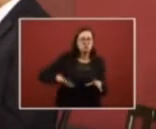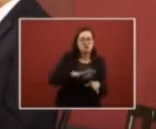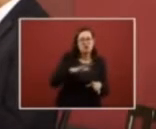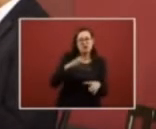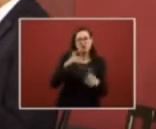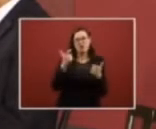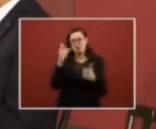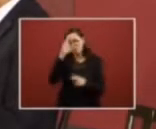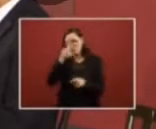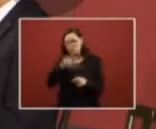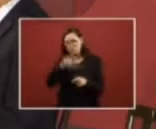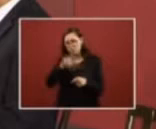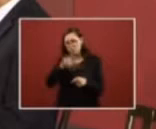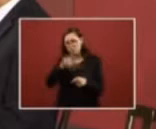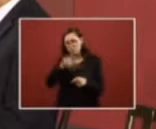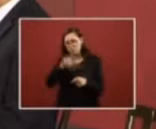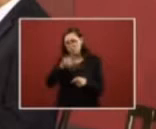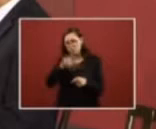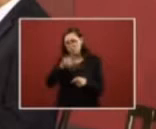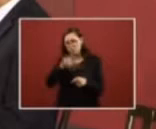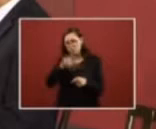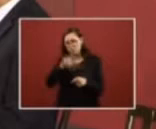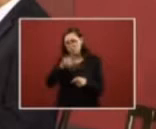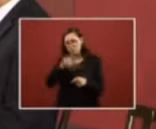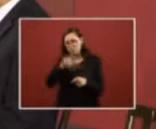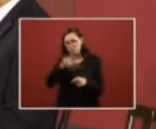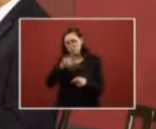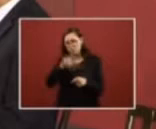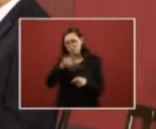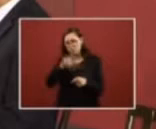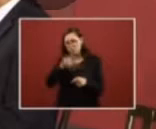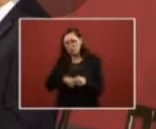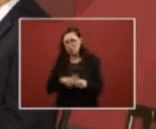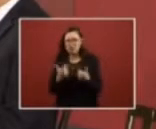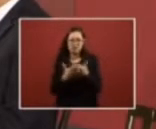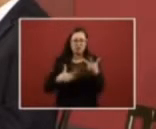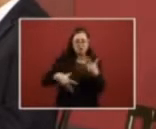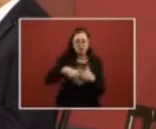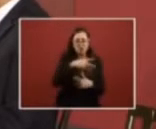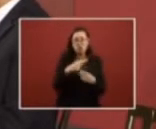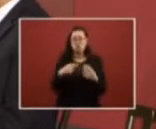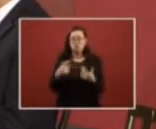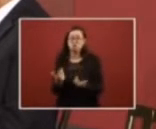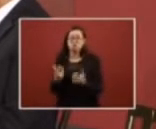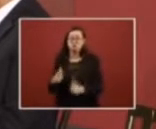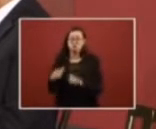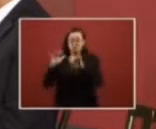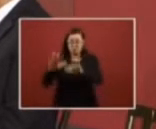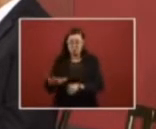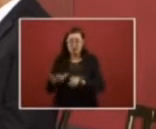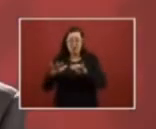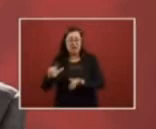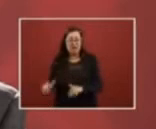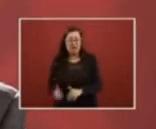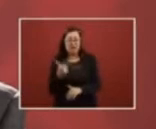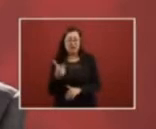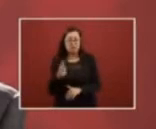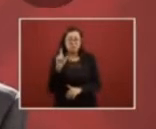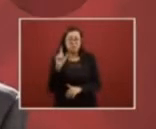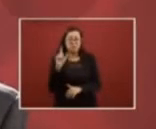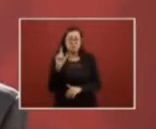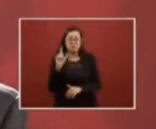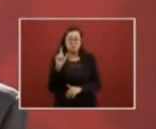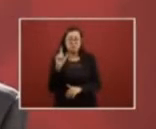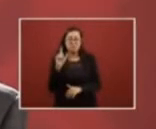integrantes del G20 to the integrants of G20 la importancia de las acciones